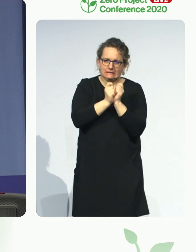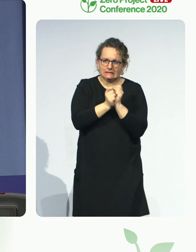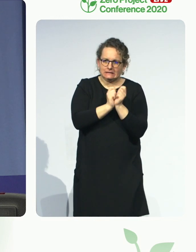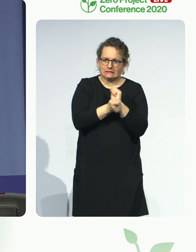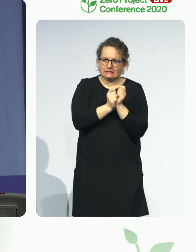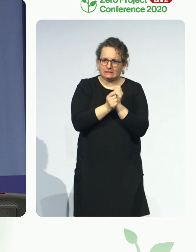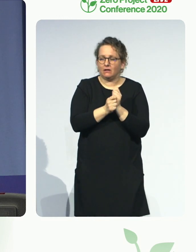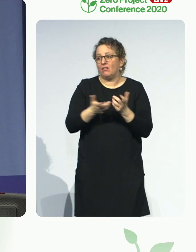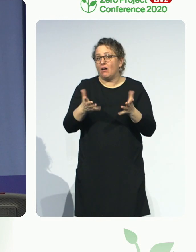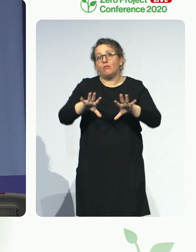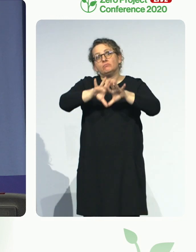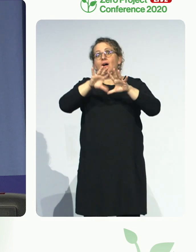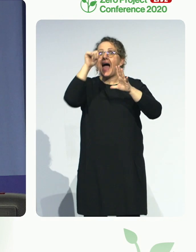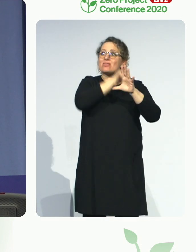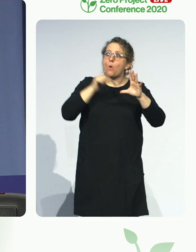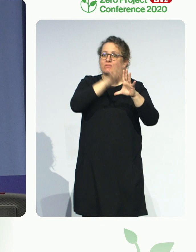especially in the